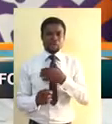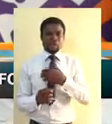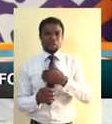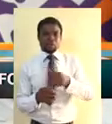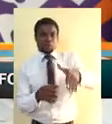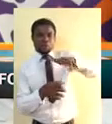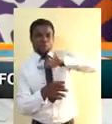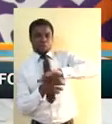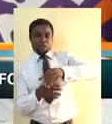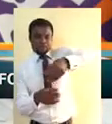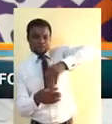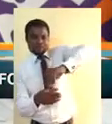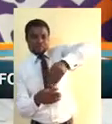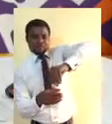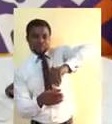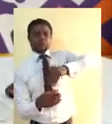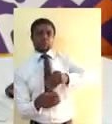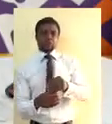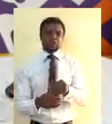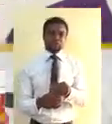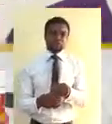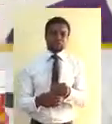And close your bottle.